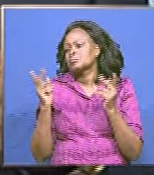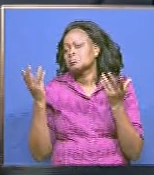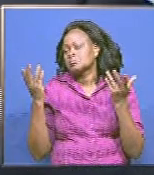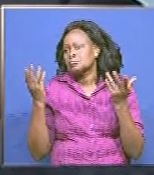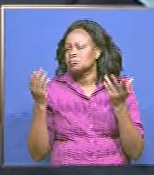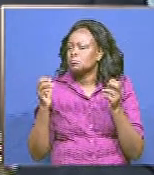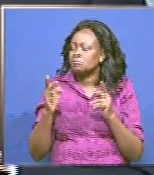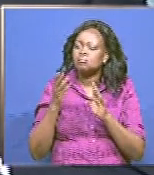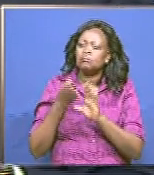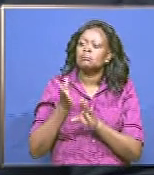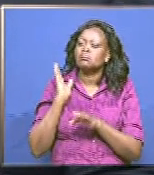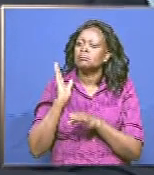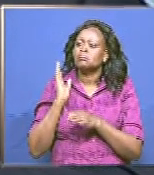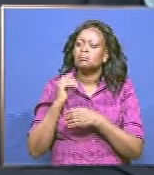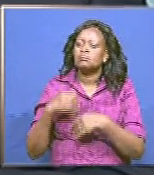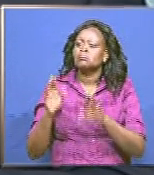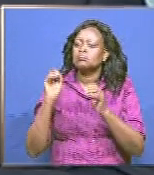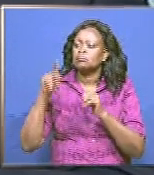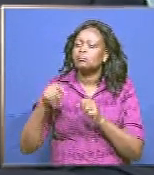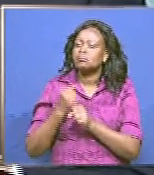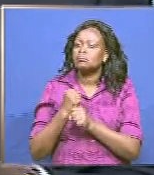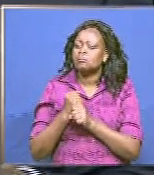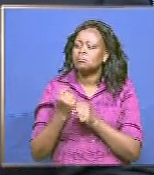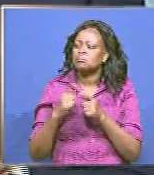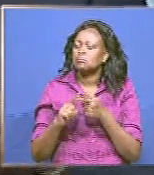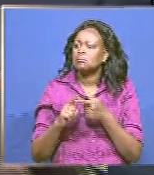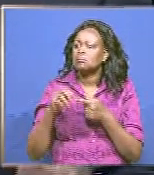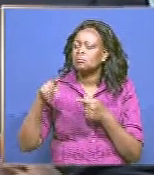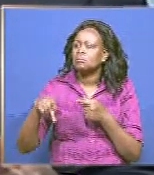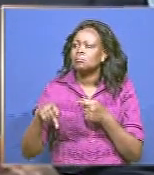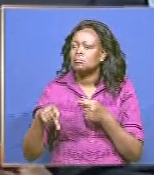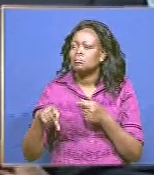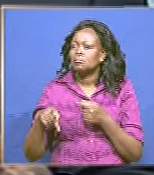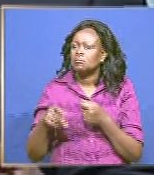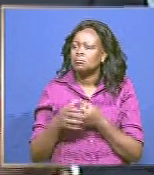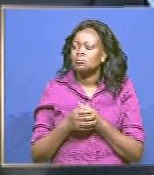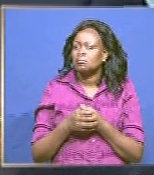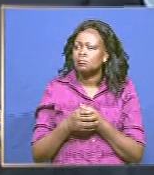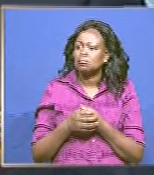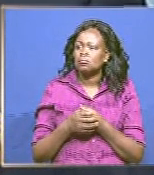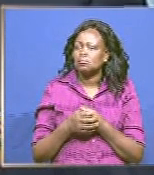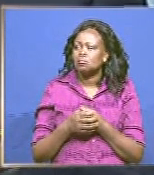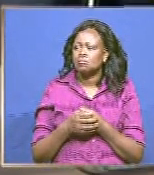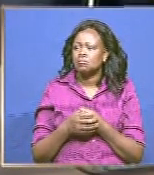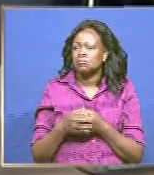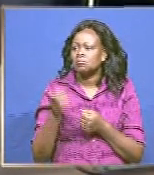Let me pull out of the road I leave for the MP to do. You realize the MP was doing bush clearing, so you have to